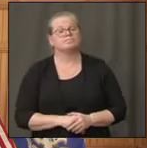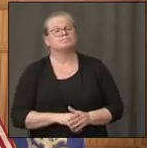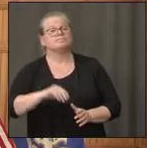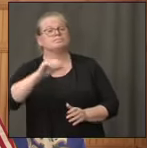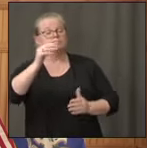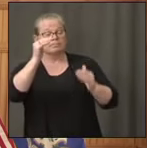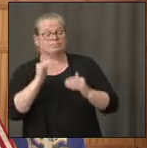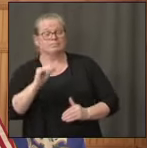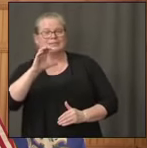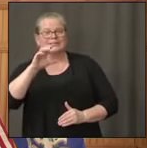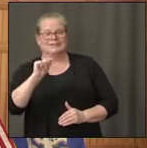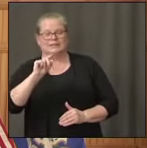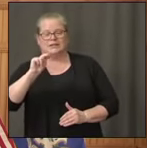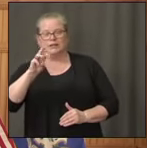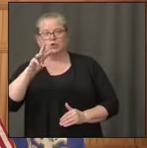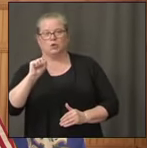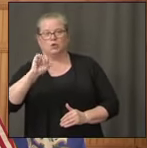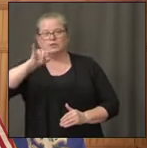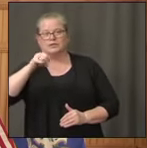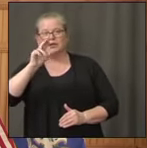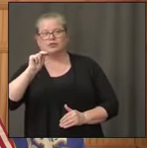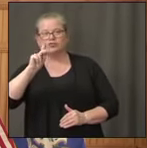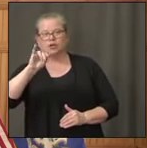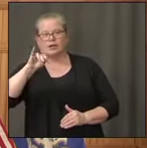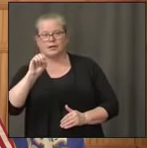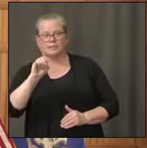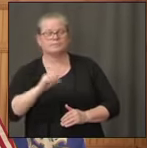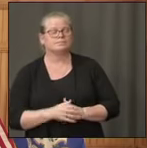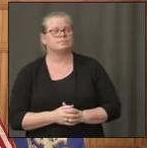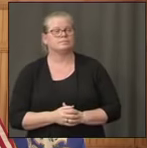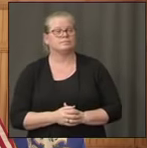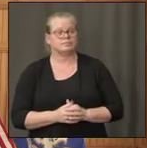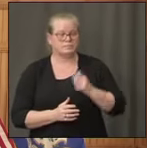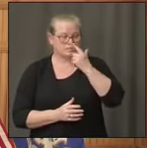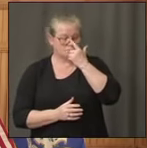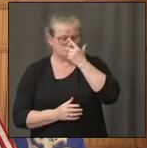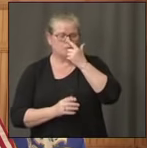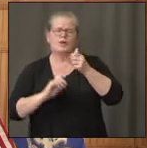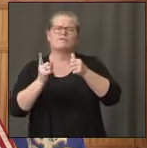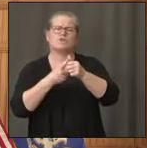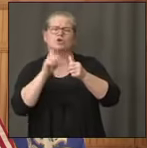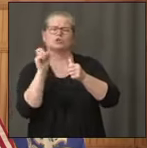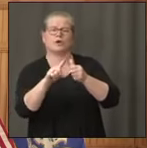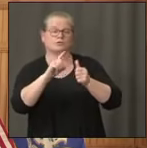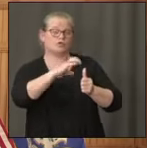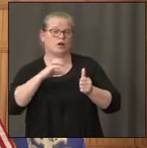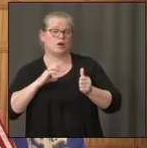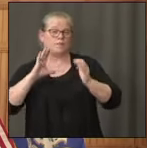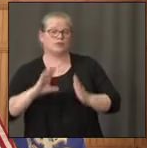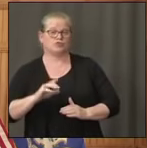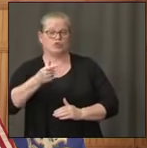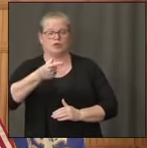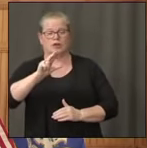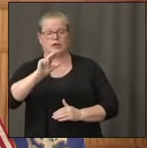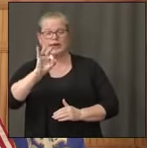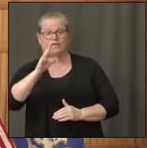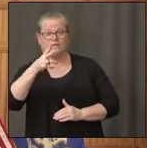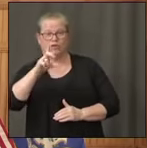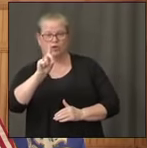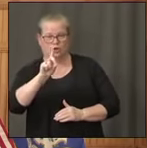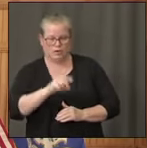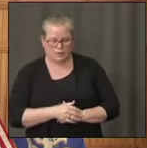Thanks, Max. My first question is for Commissioner Gifford. I wanted to know, the nursing homes say that they have been reporting